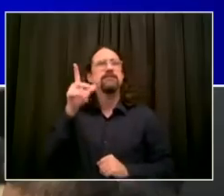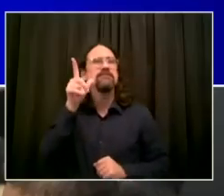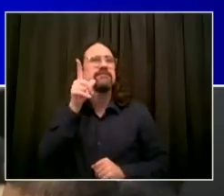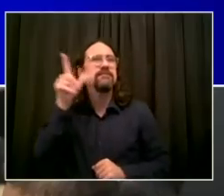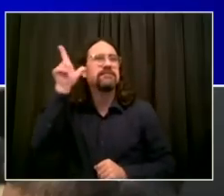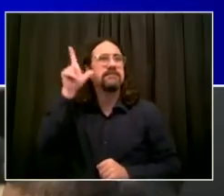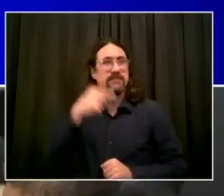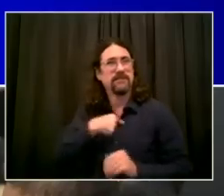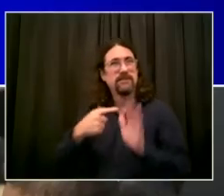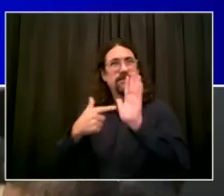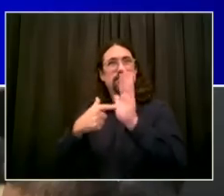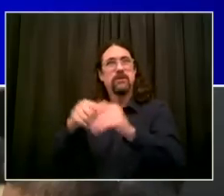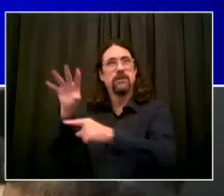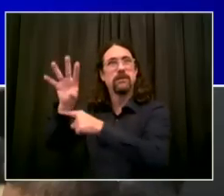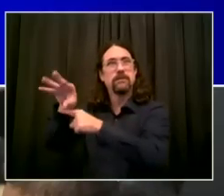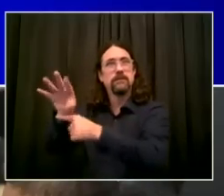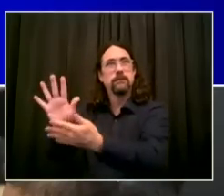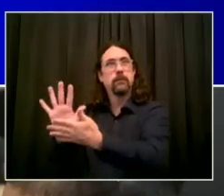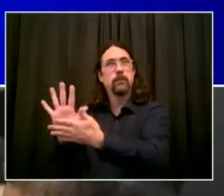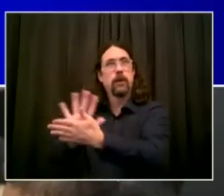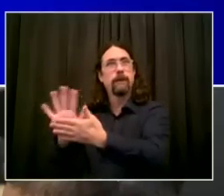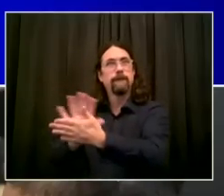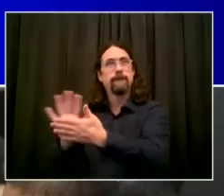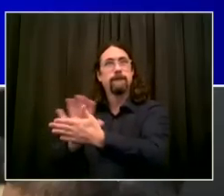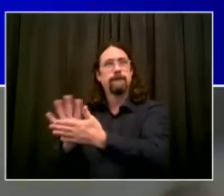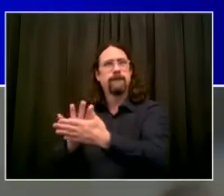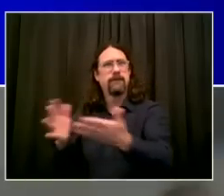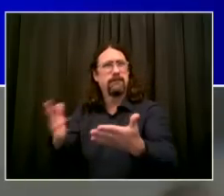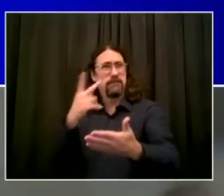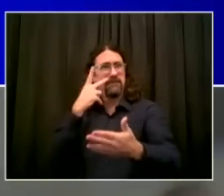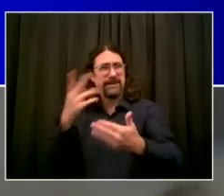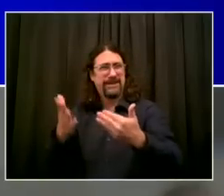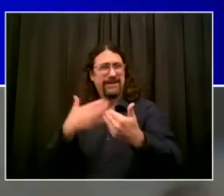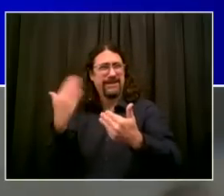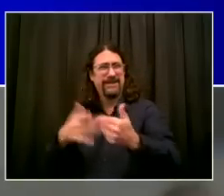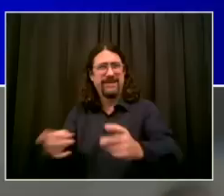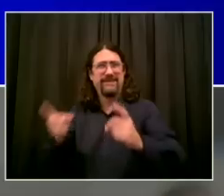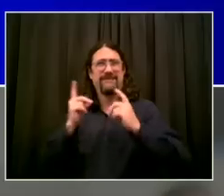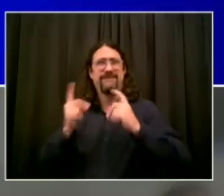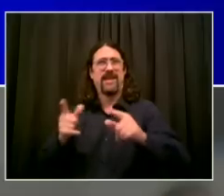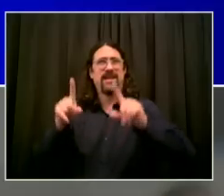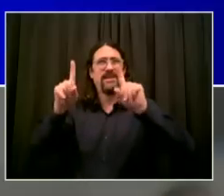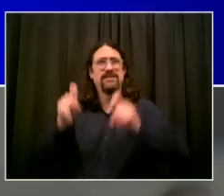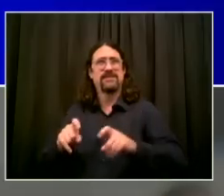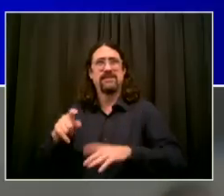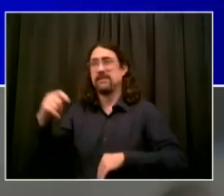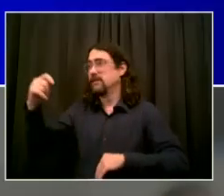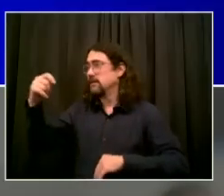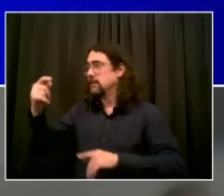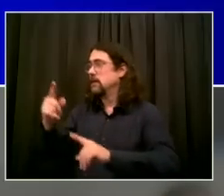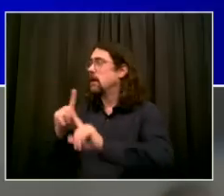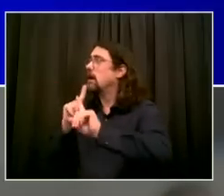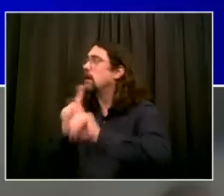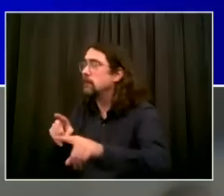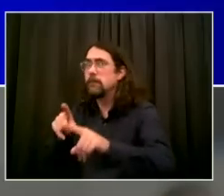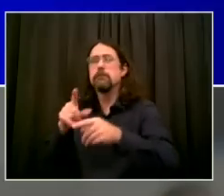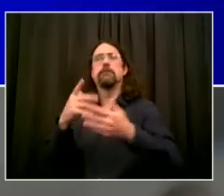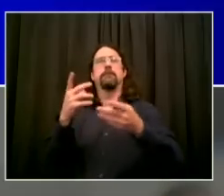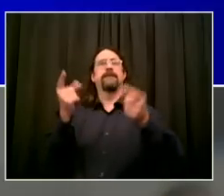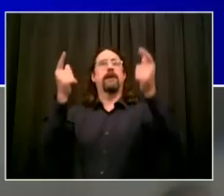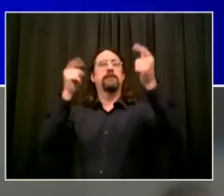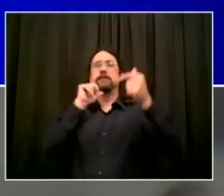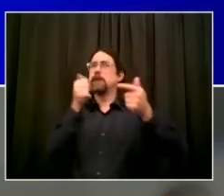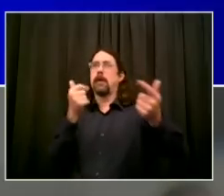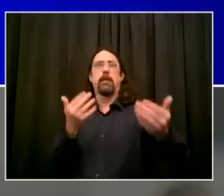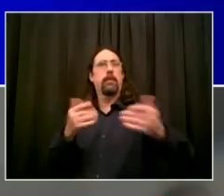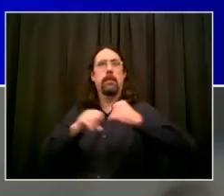you. We need everyone to respond. This medical monitoring, the surveying begins tomorrow, Friday, in some